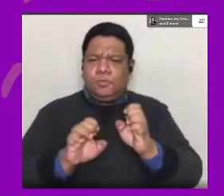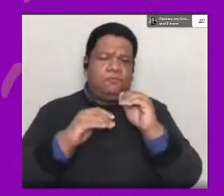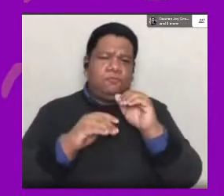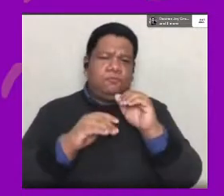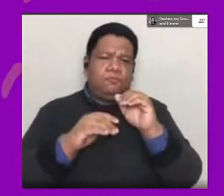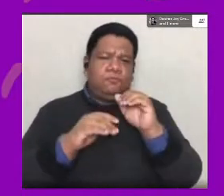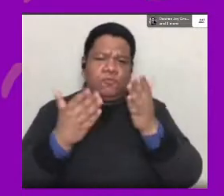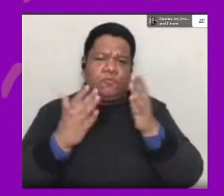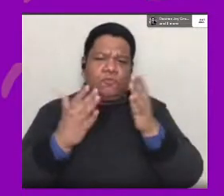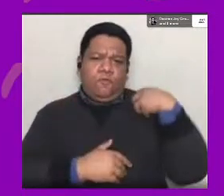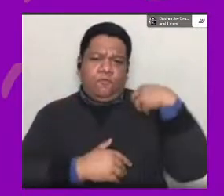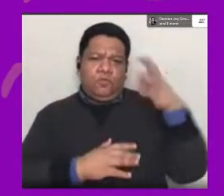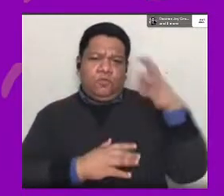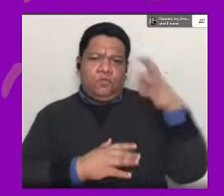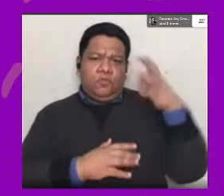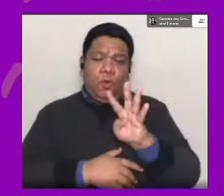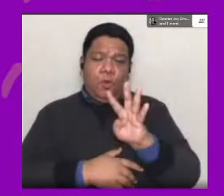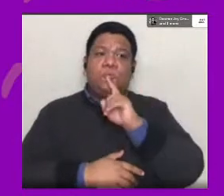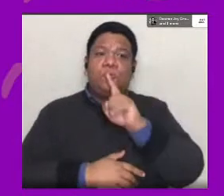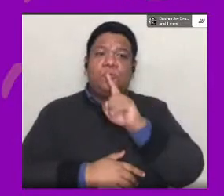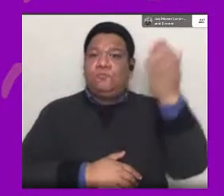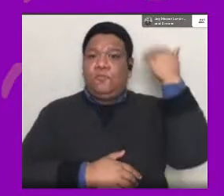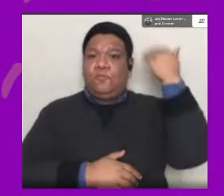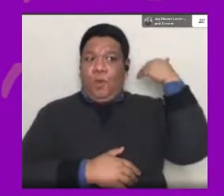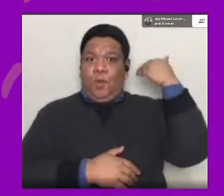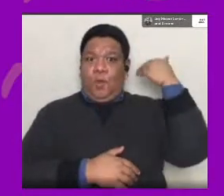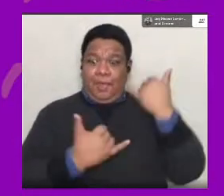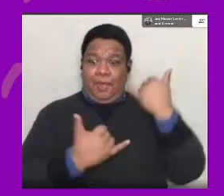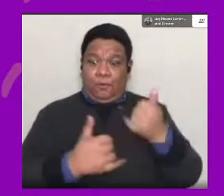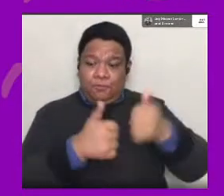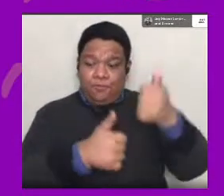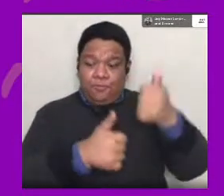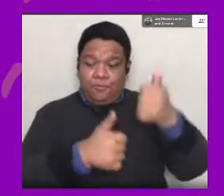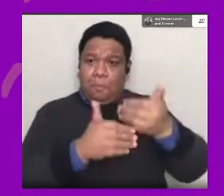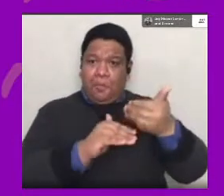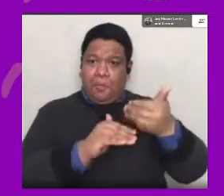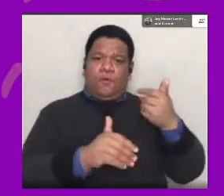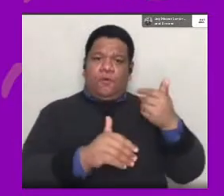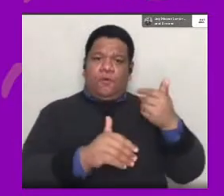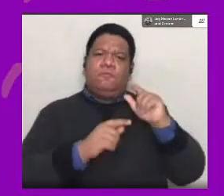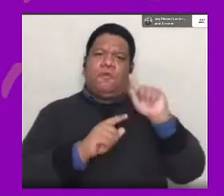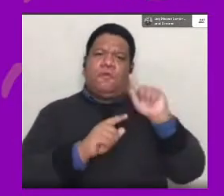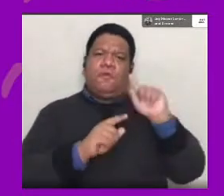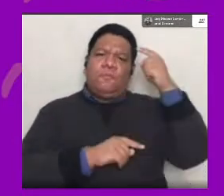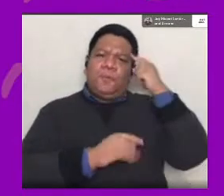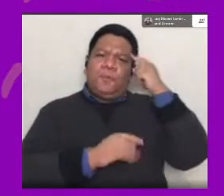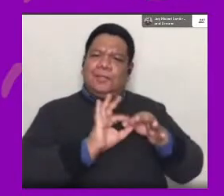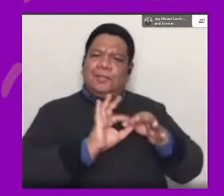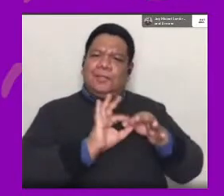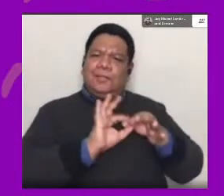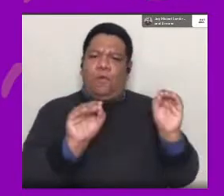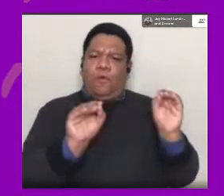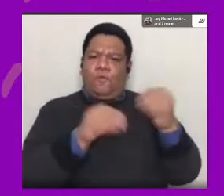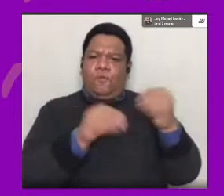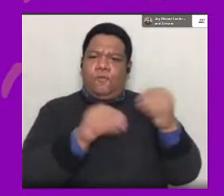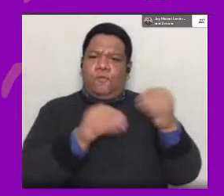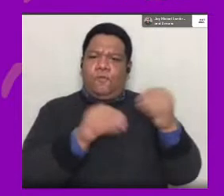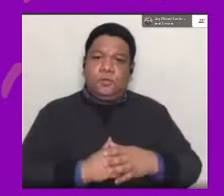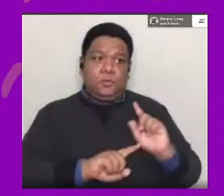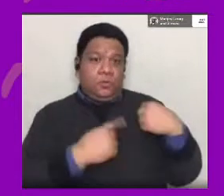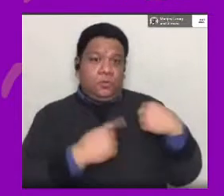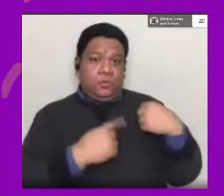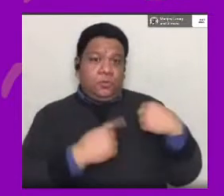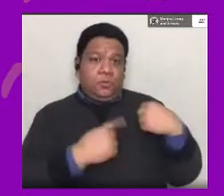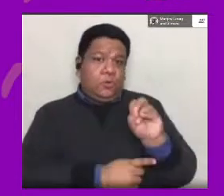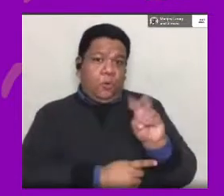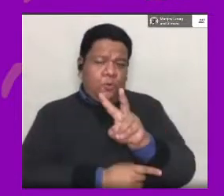as commissioner was a Director of Government Linkages Office. Since 2002, Commissioner Karen has implemented